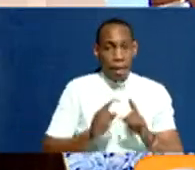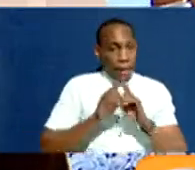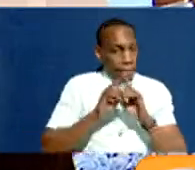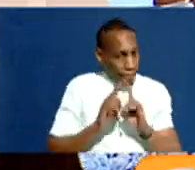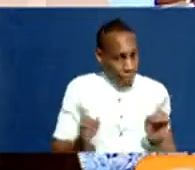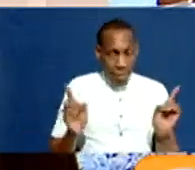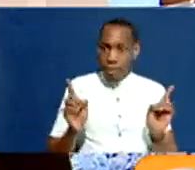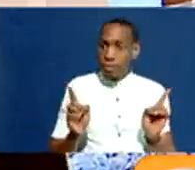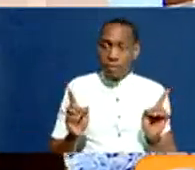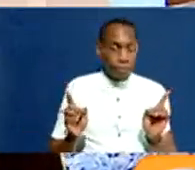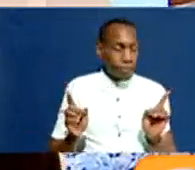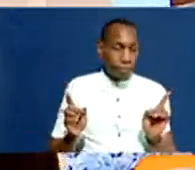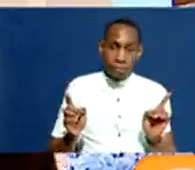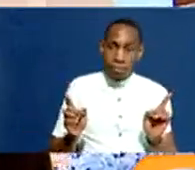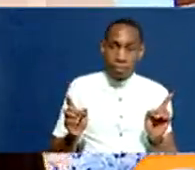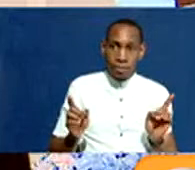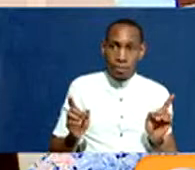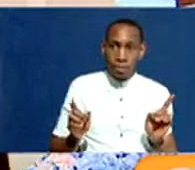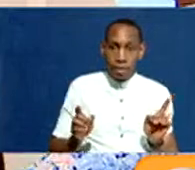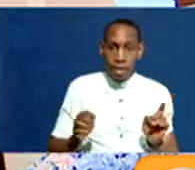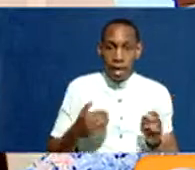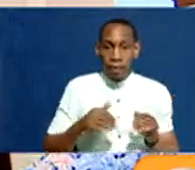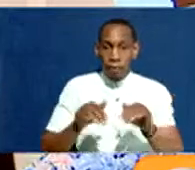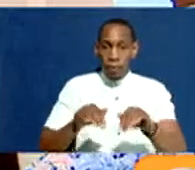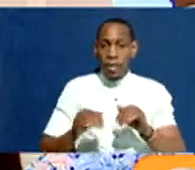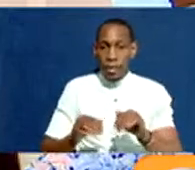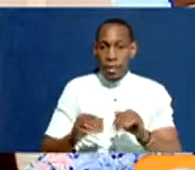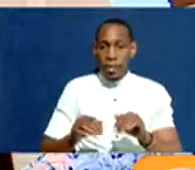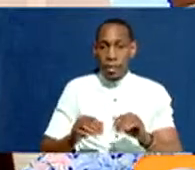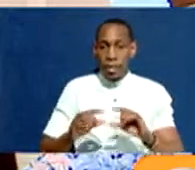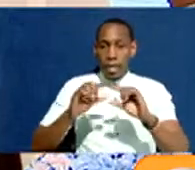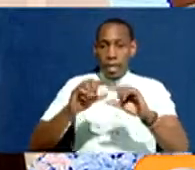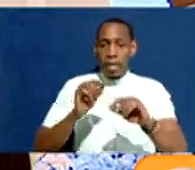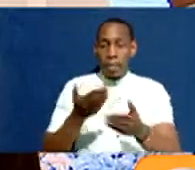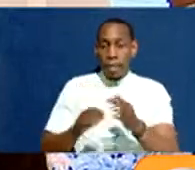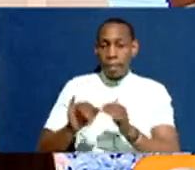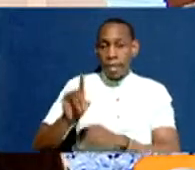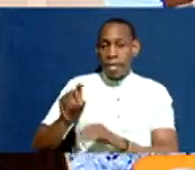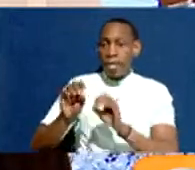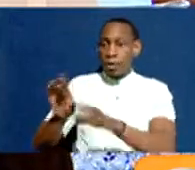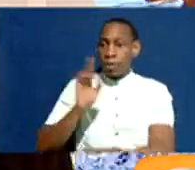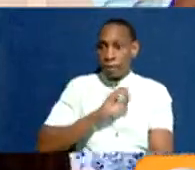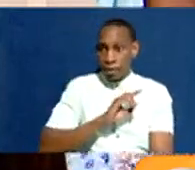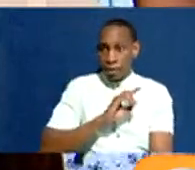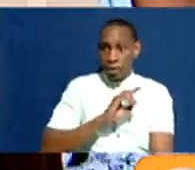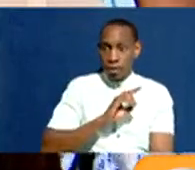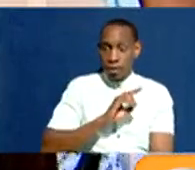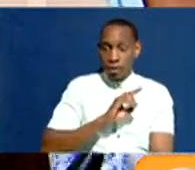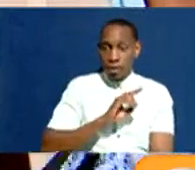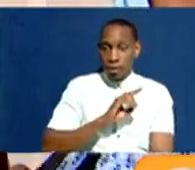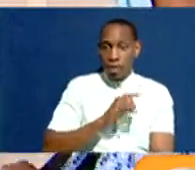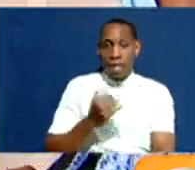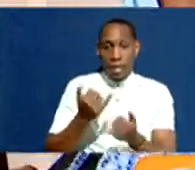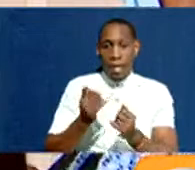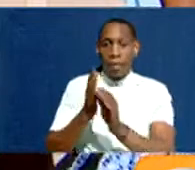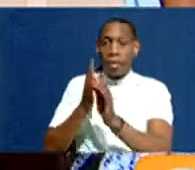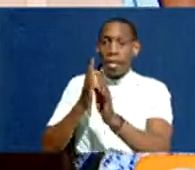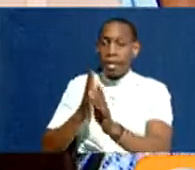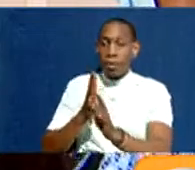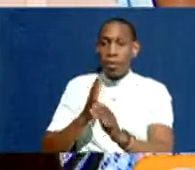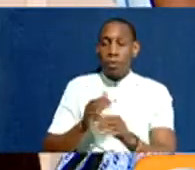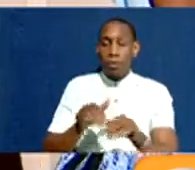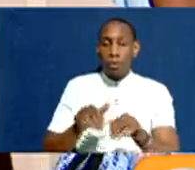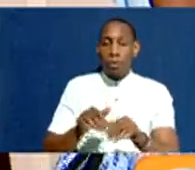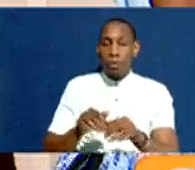kama kuna waiting, kama ulipoteza ID, hiyo na Q-line utasotia